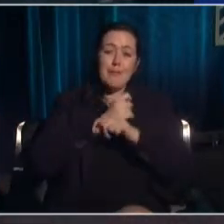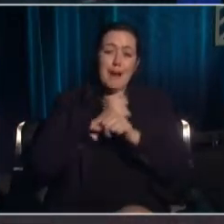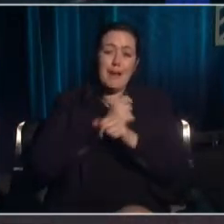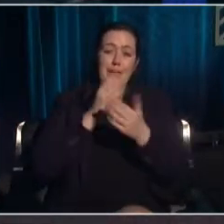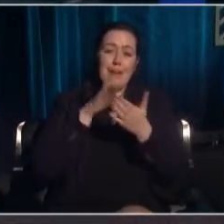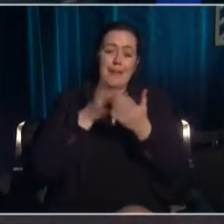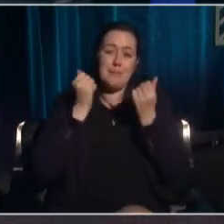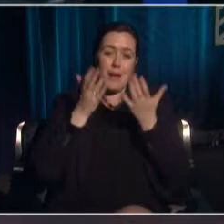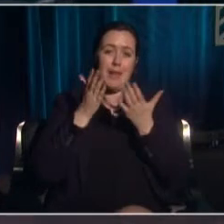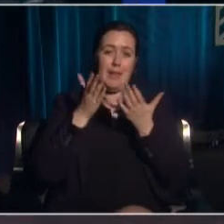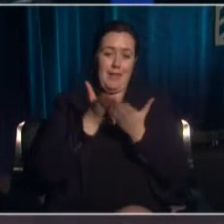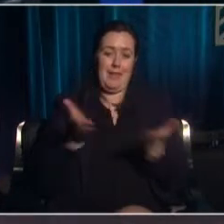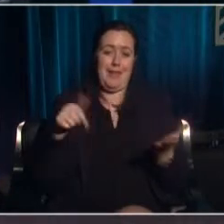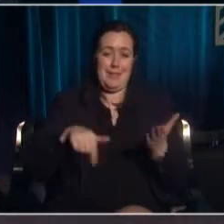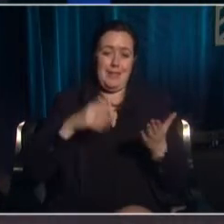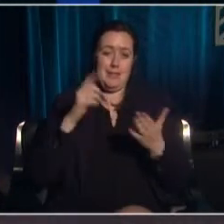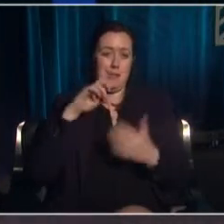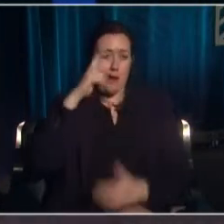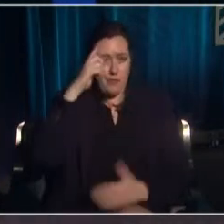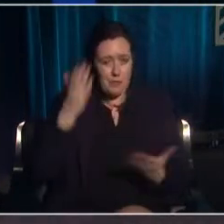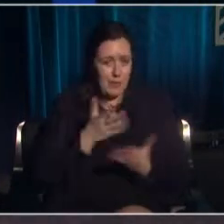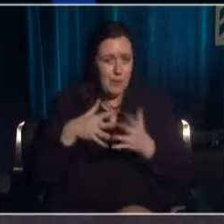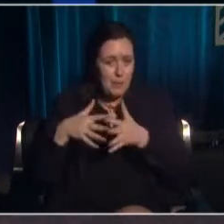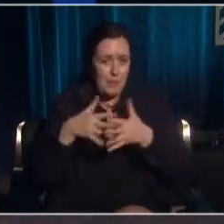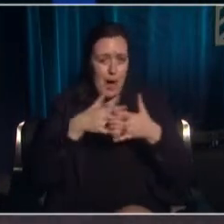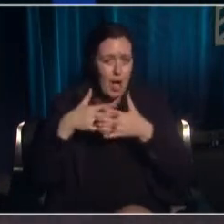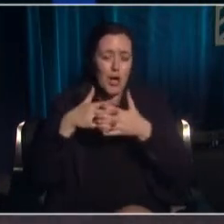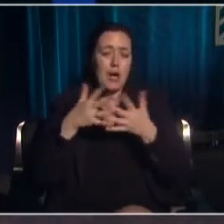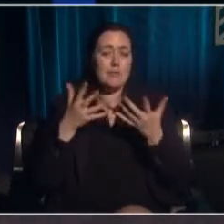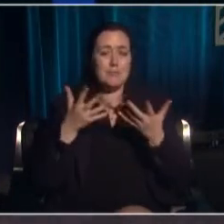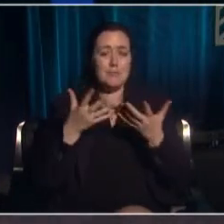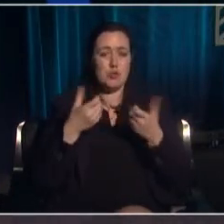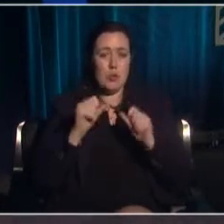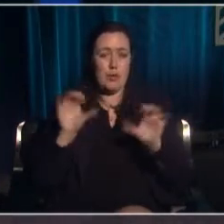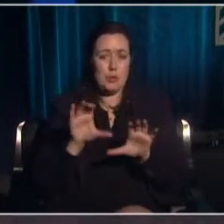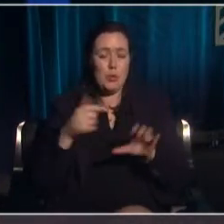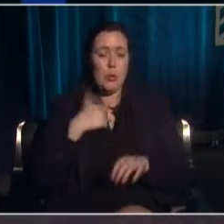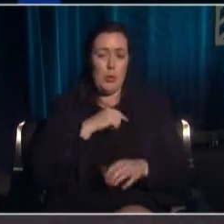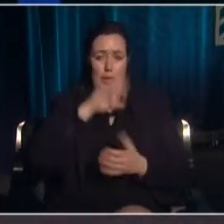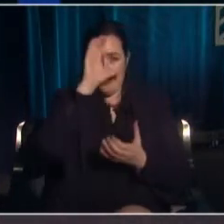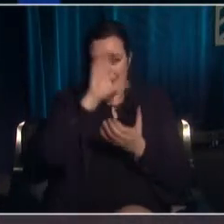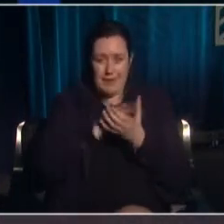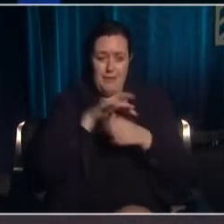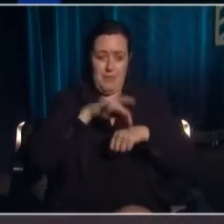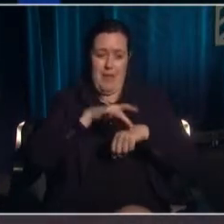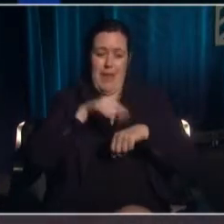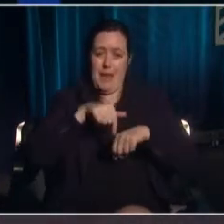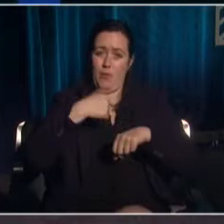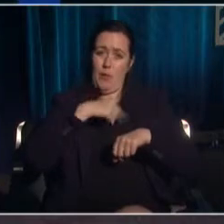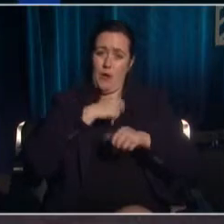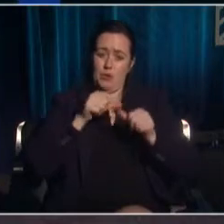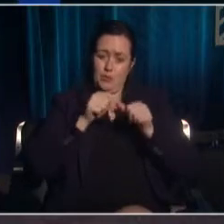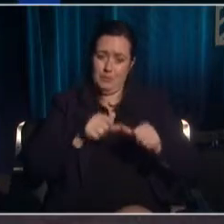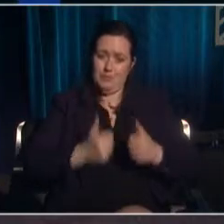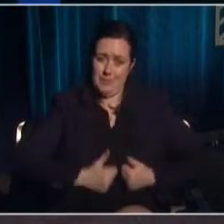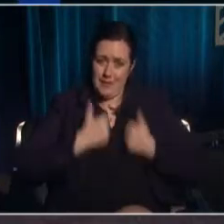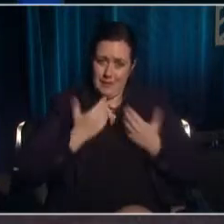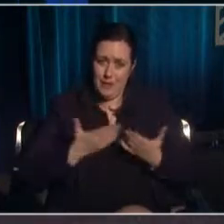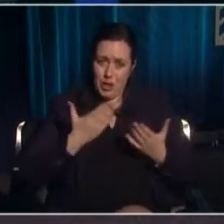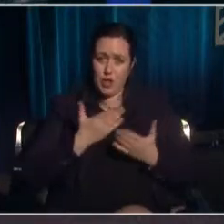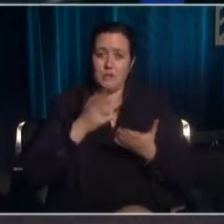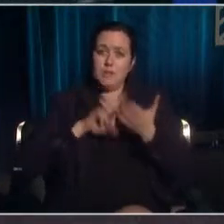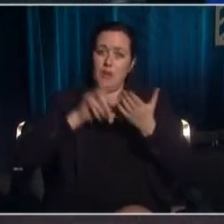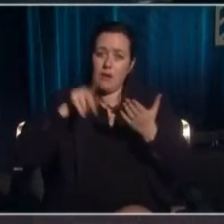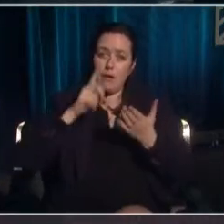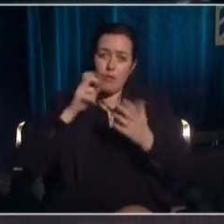government in America have just started to try and do, because we believe that the sort of planet we want to inhabit signs up to the Paris Accord,